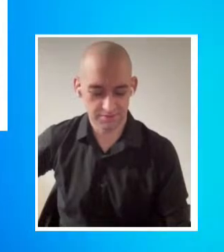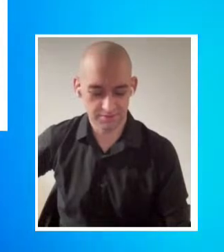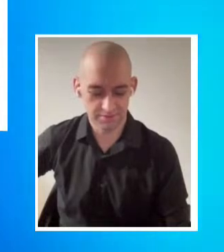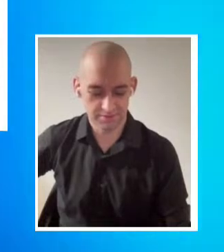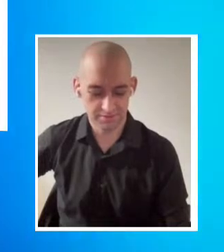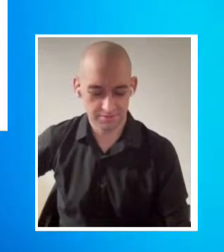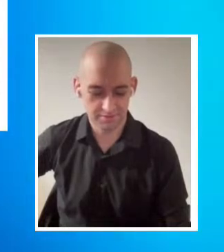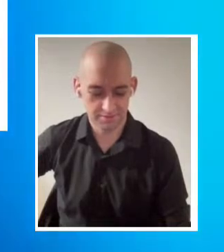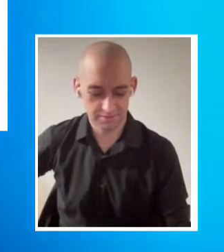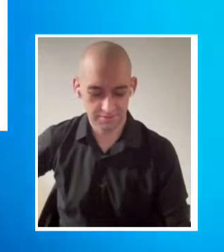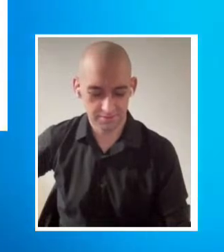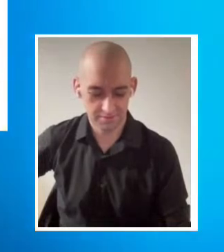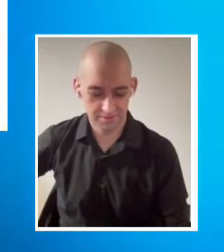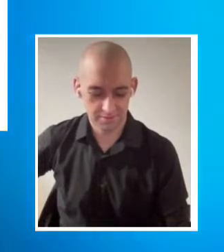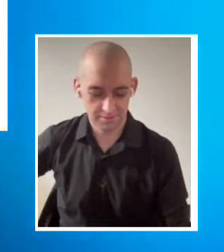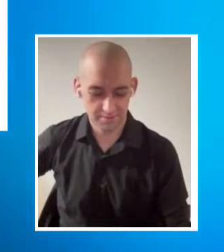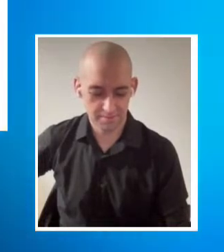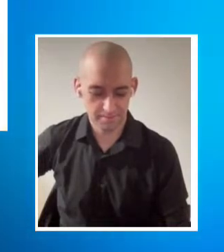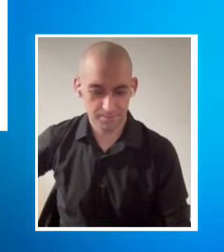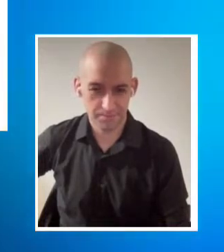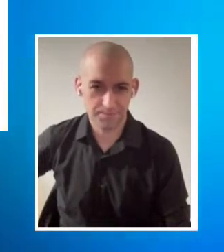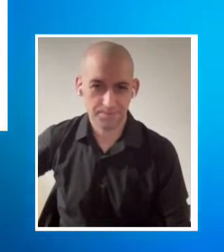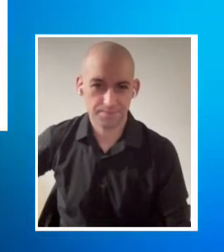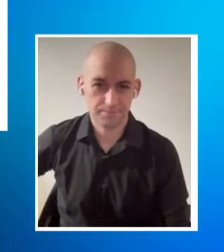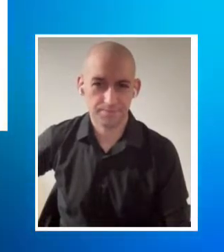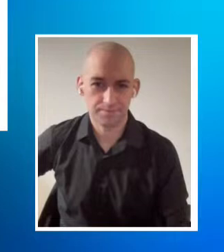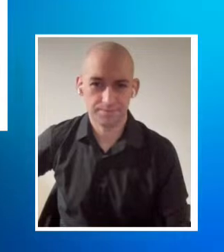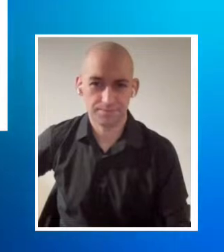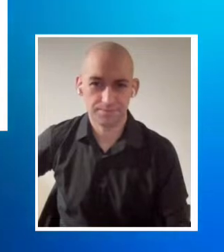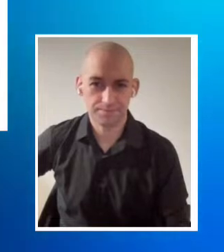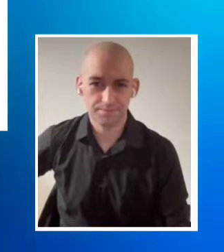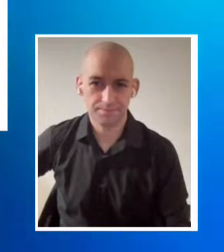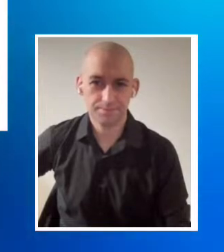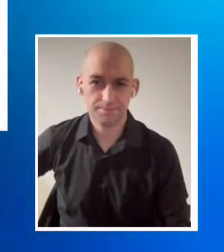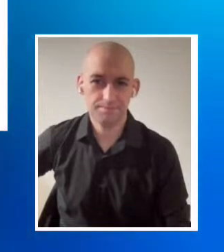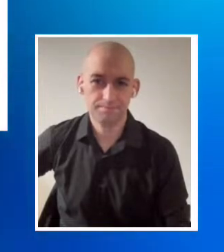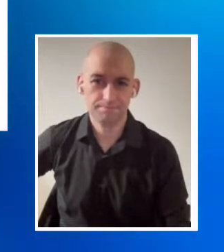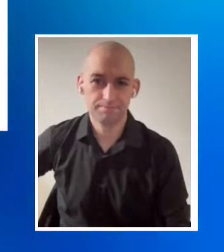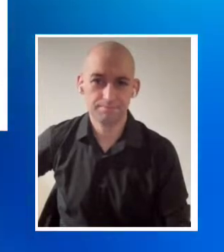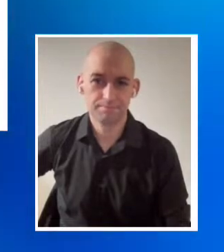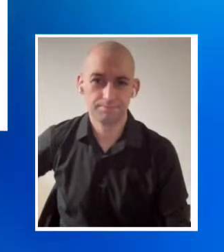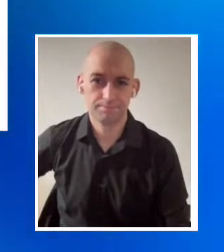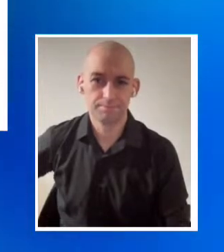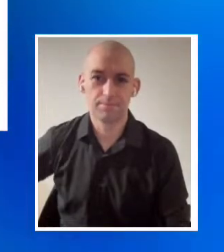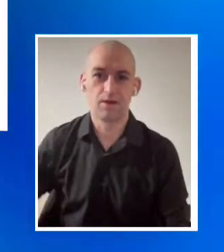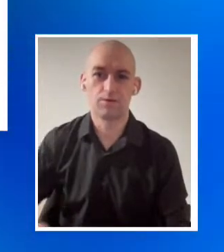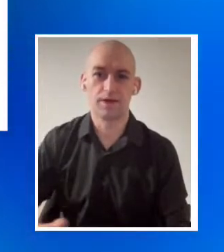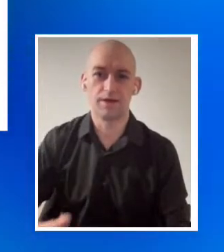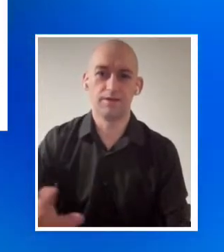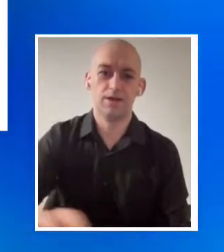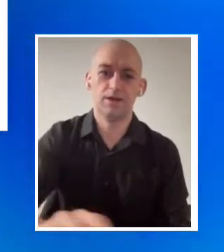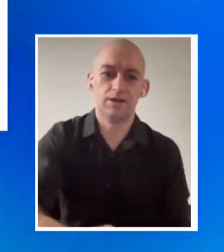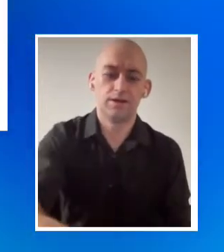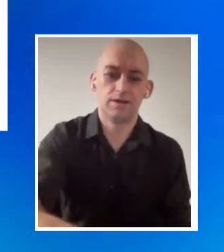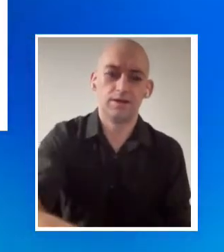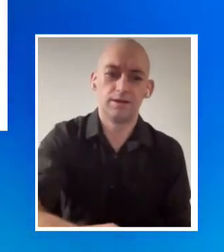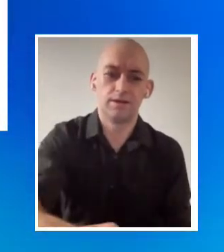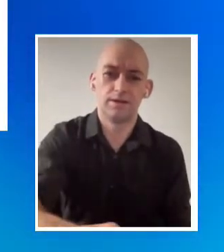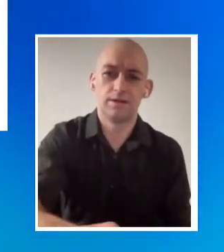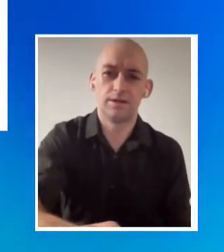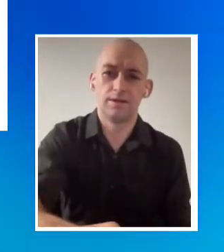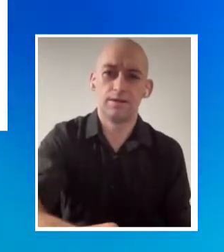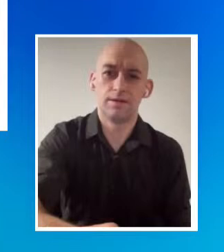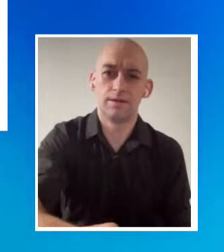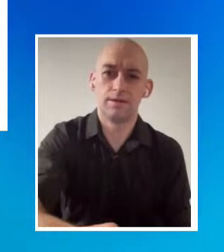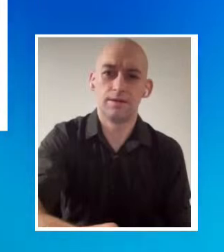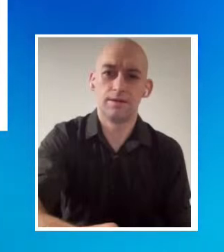information one last time, so it's there easily for folks to see. I didn't understand what you meant